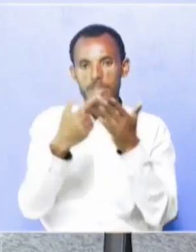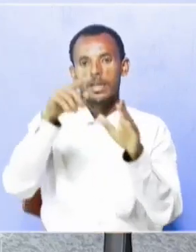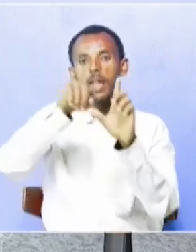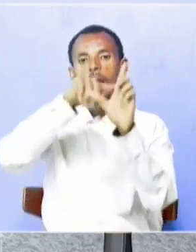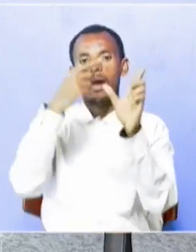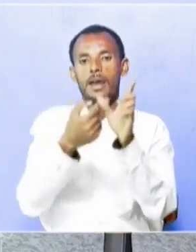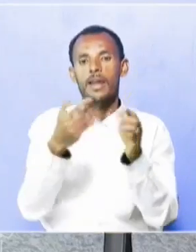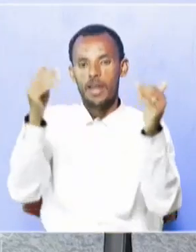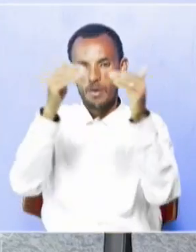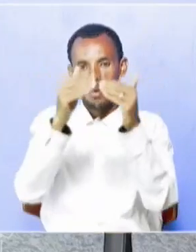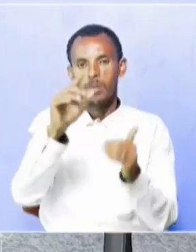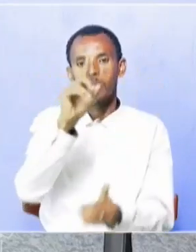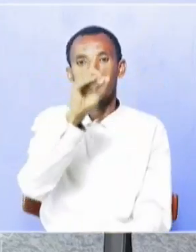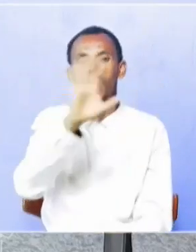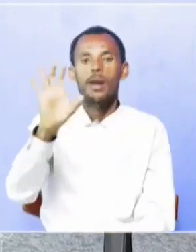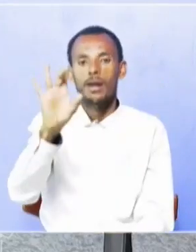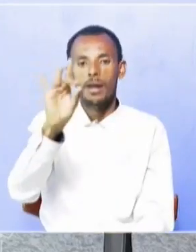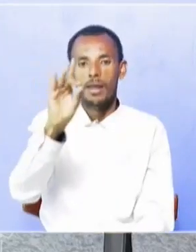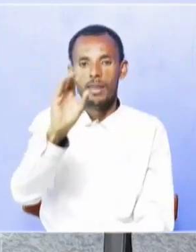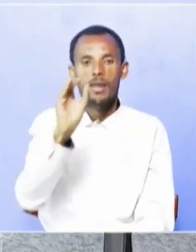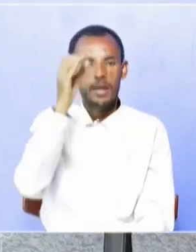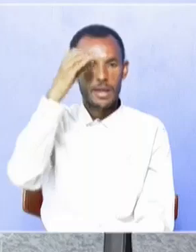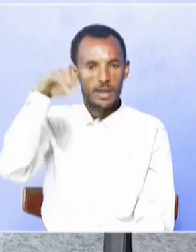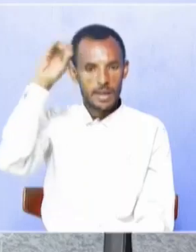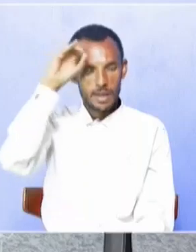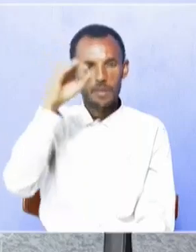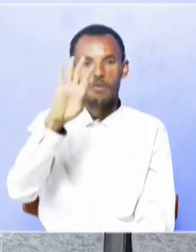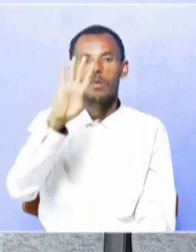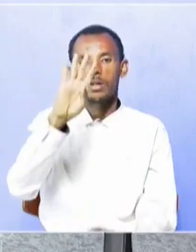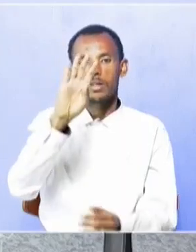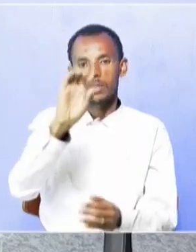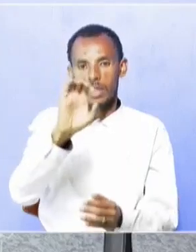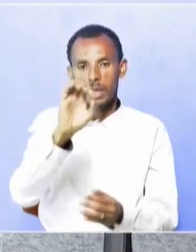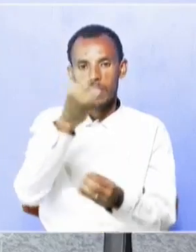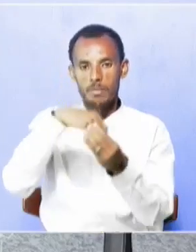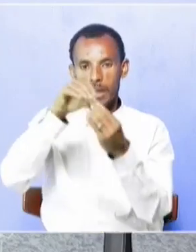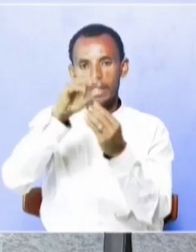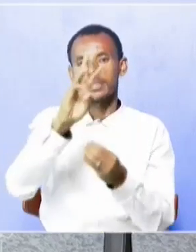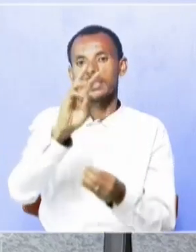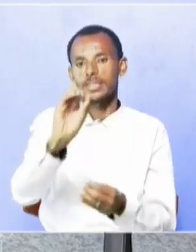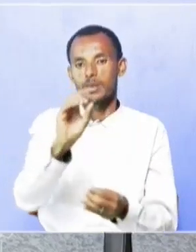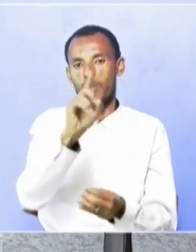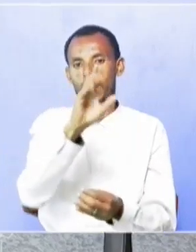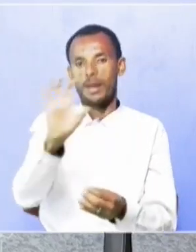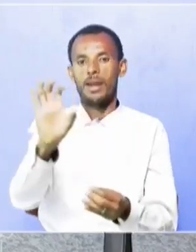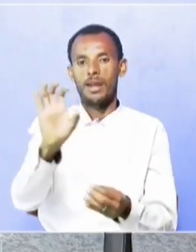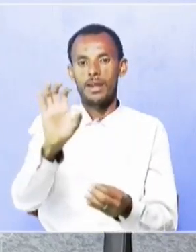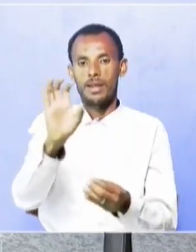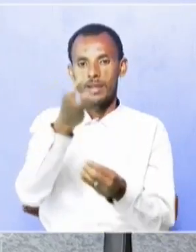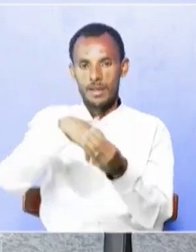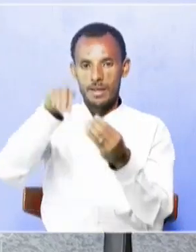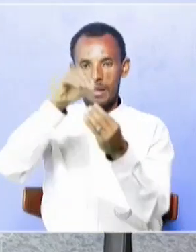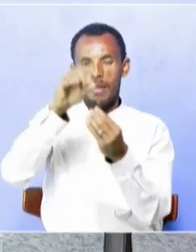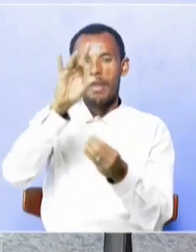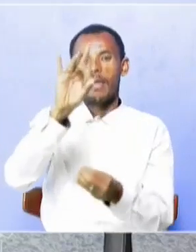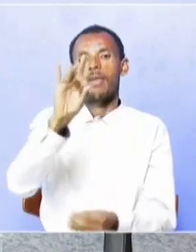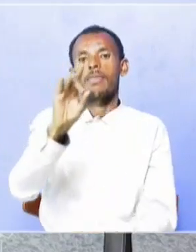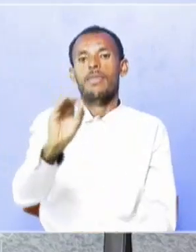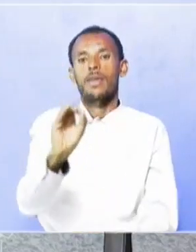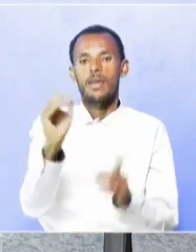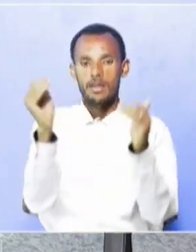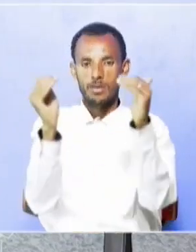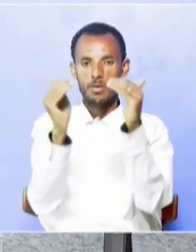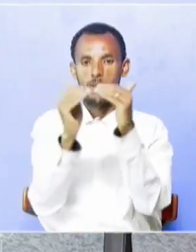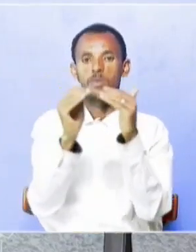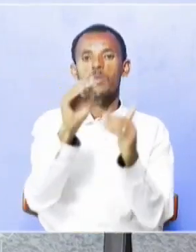is 180 degree. Because 40 plus 60 is 100. 100 plus 80 degree